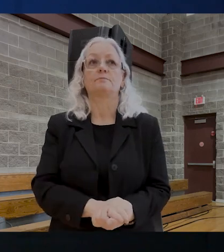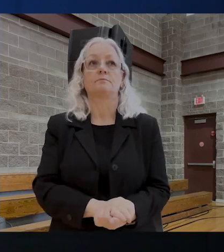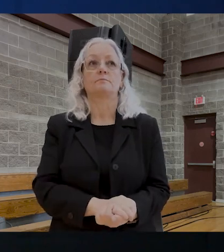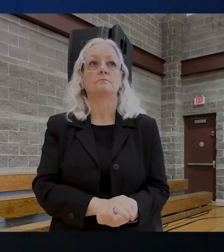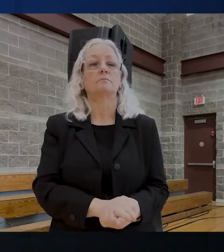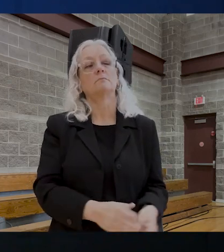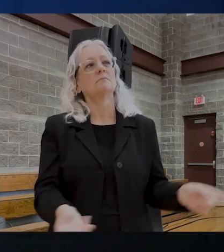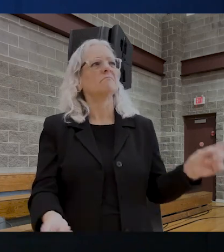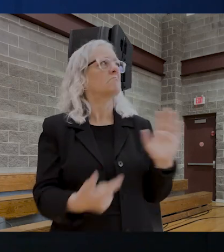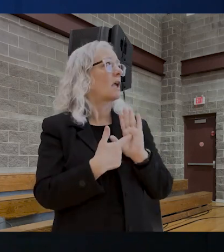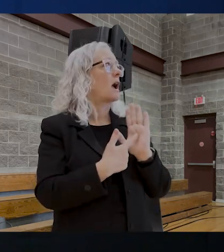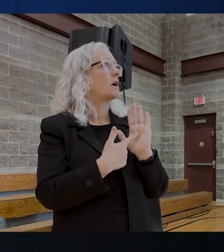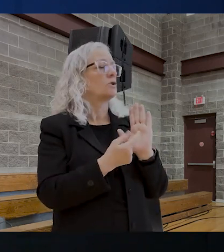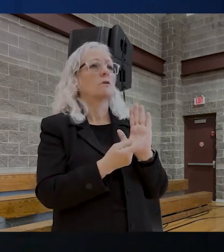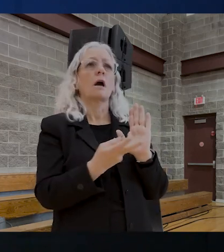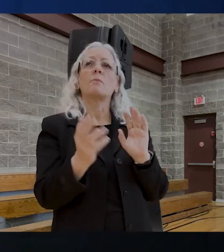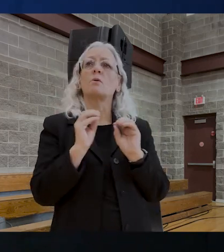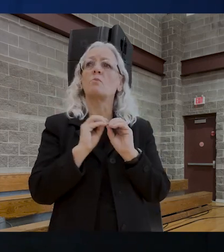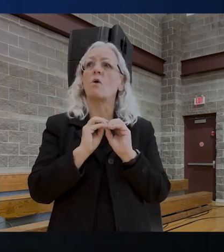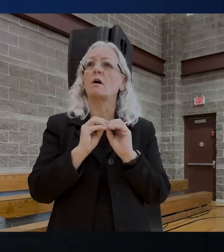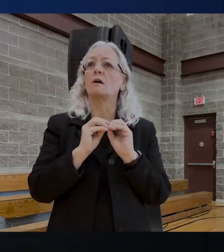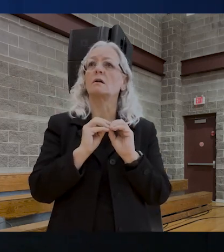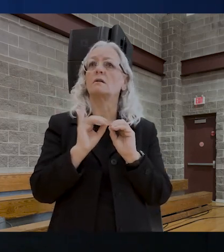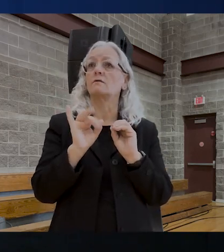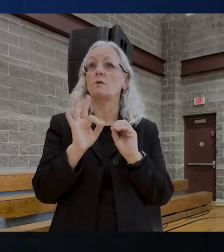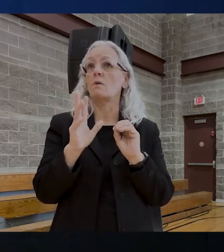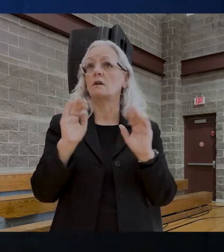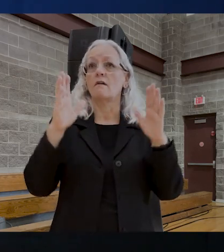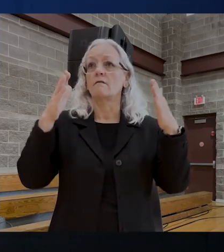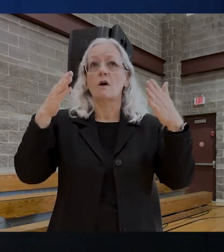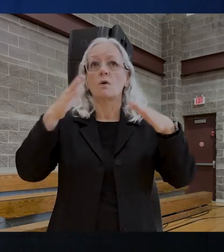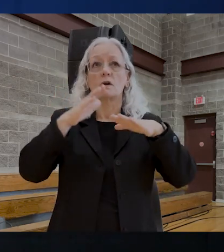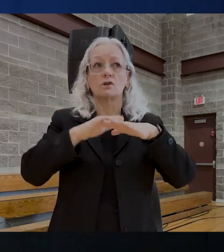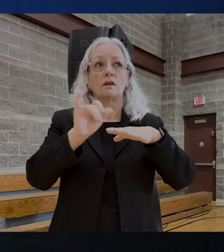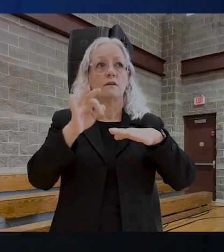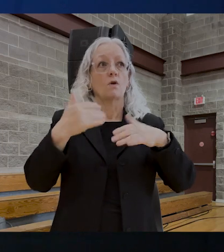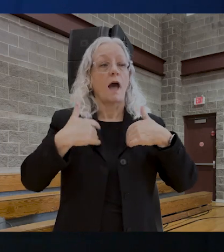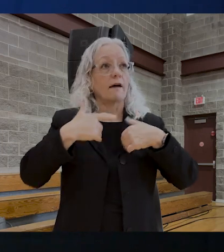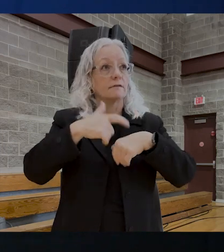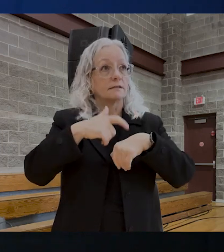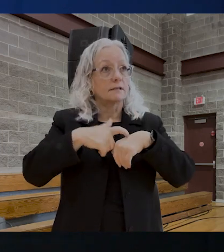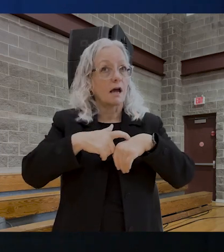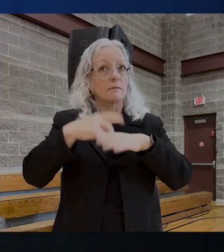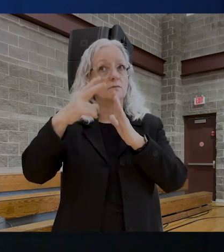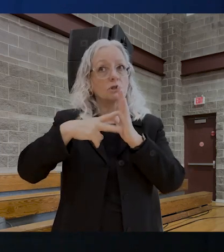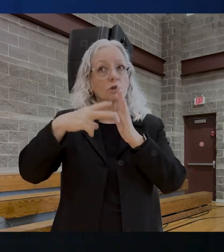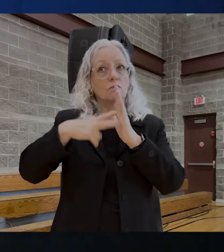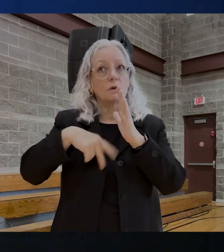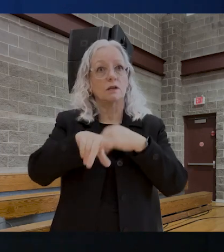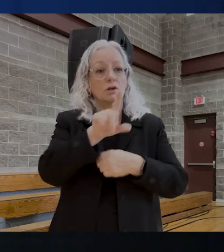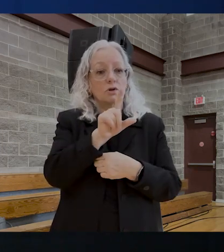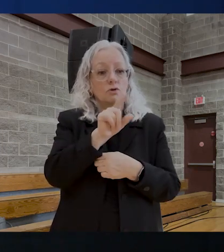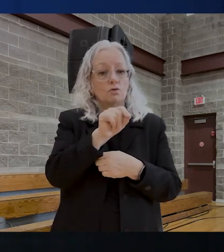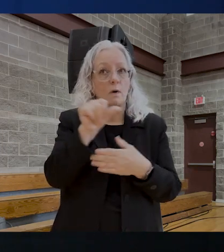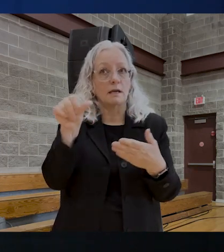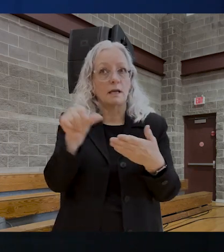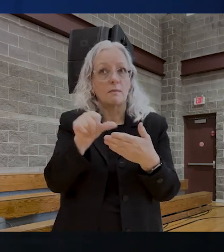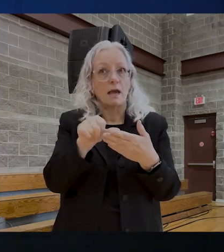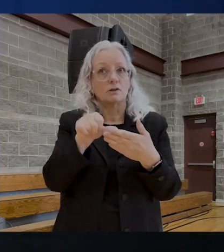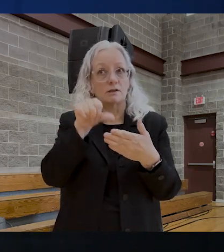highlight a couple other areas here if you just want to focus on, if you have time to read 20 pages in that